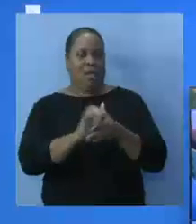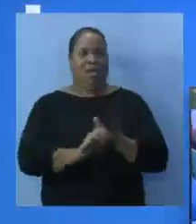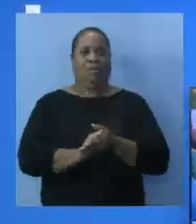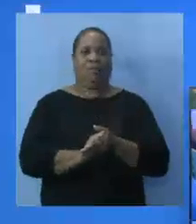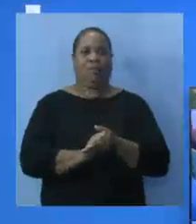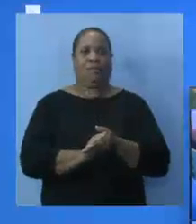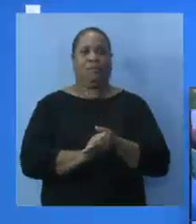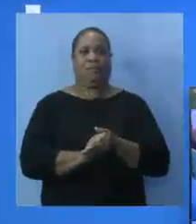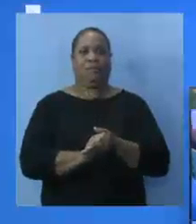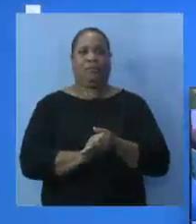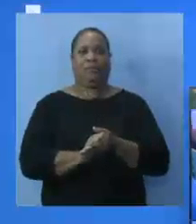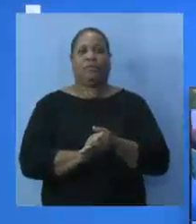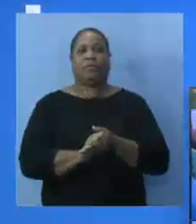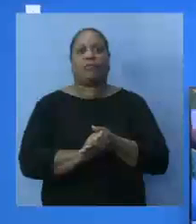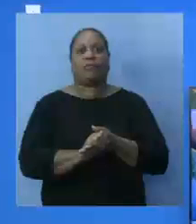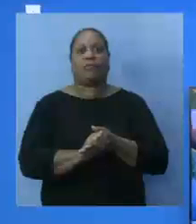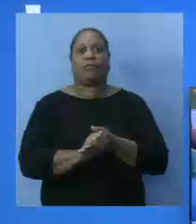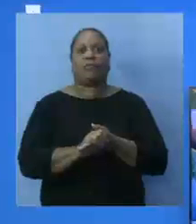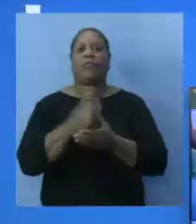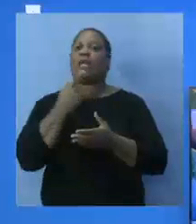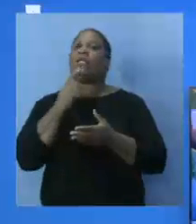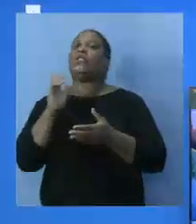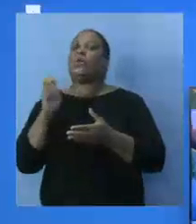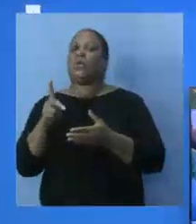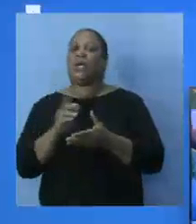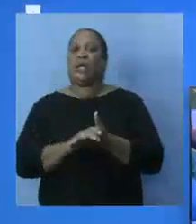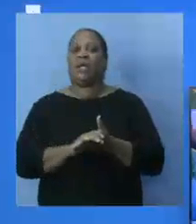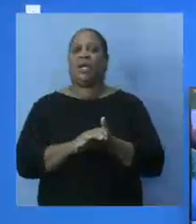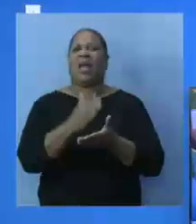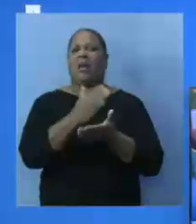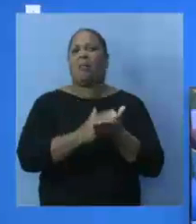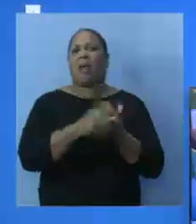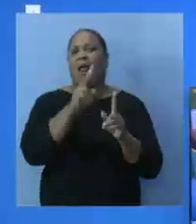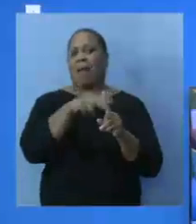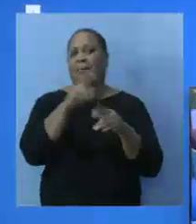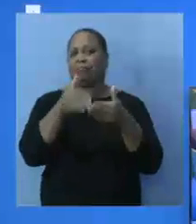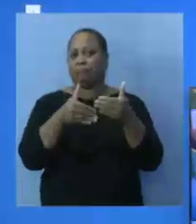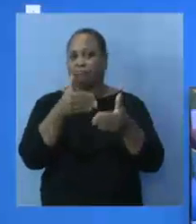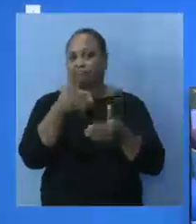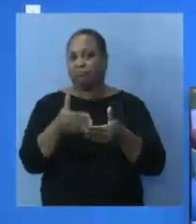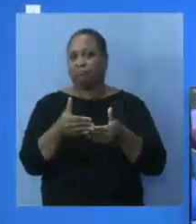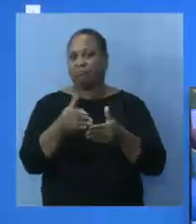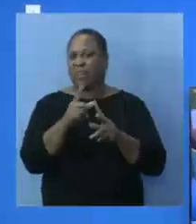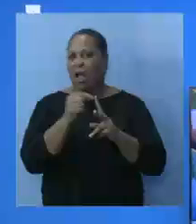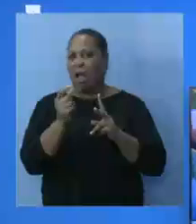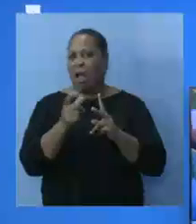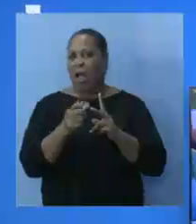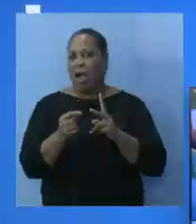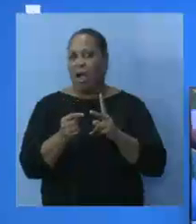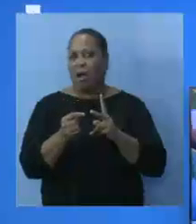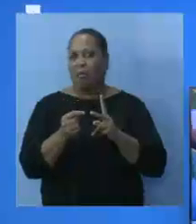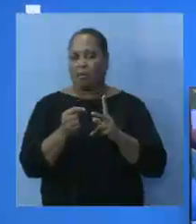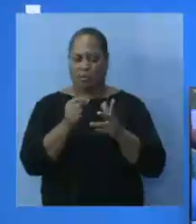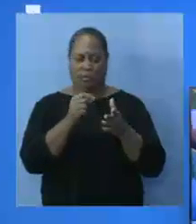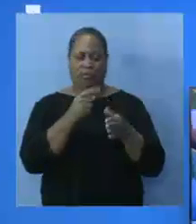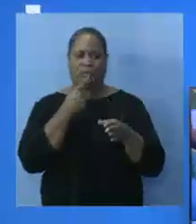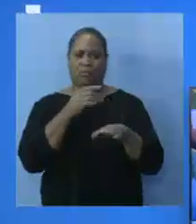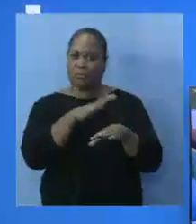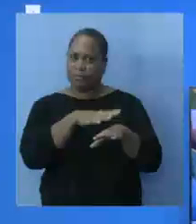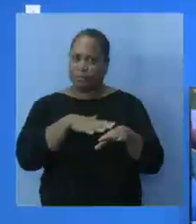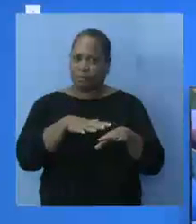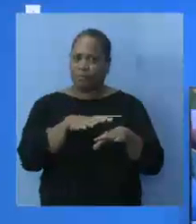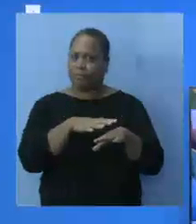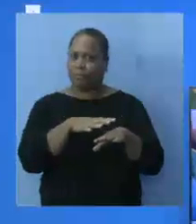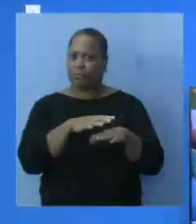Sure, okay. As part of the application process, there is an option to list your race, as you have mentioned